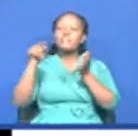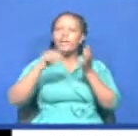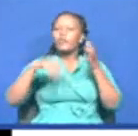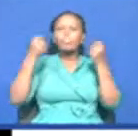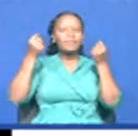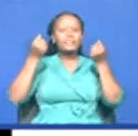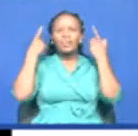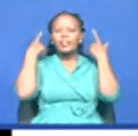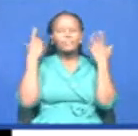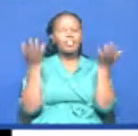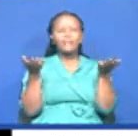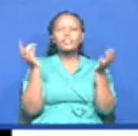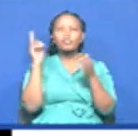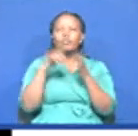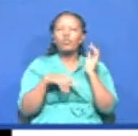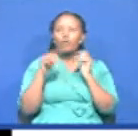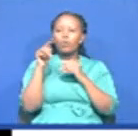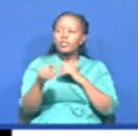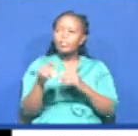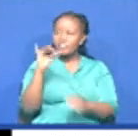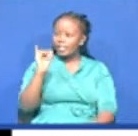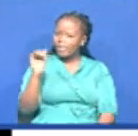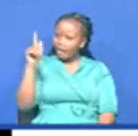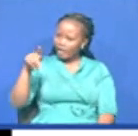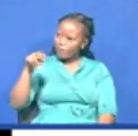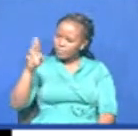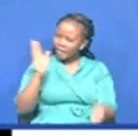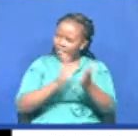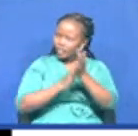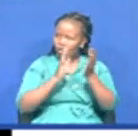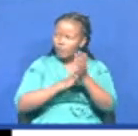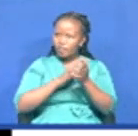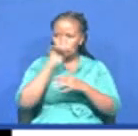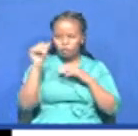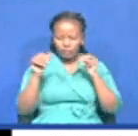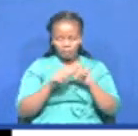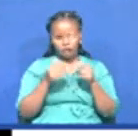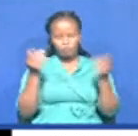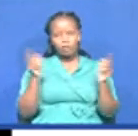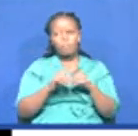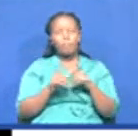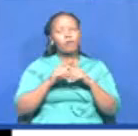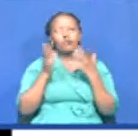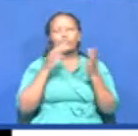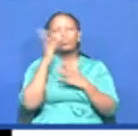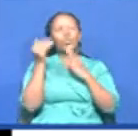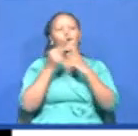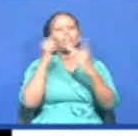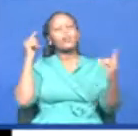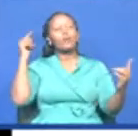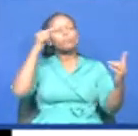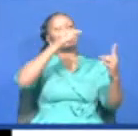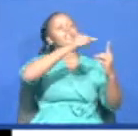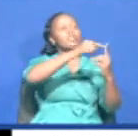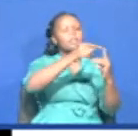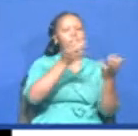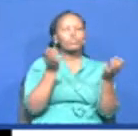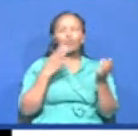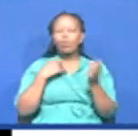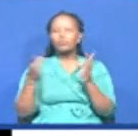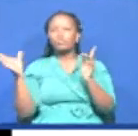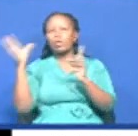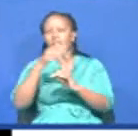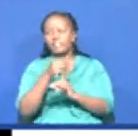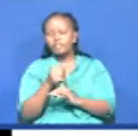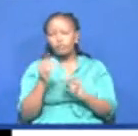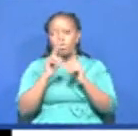this particular IPR recordation is all about and the moves, or rather the objectives it aims to achieve, and if this